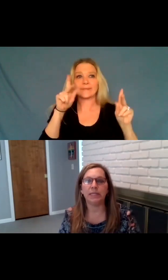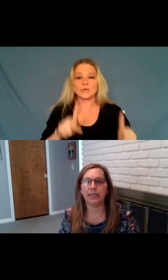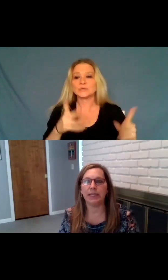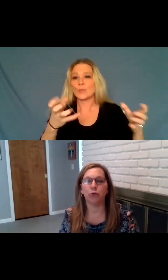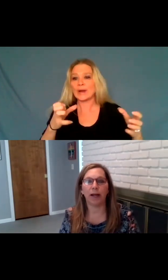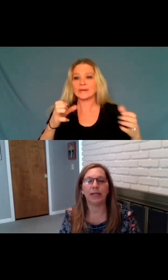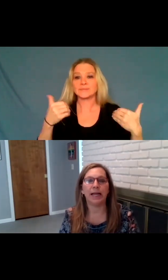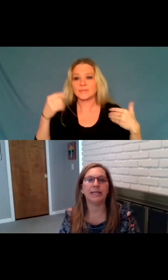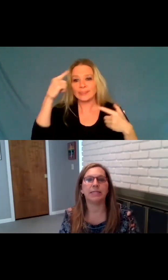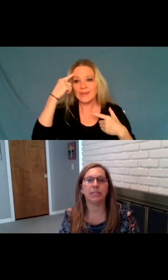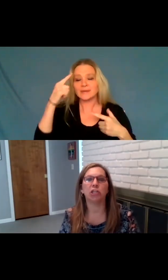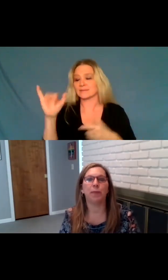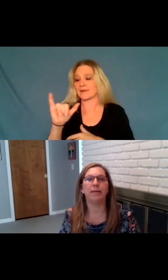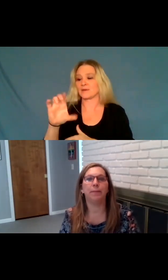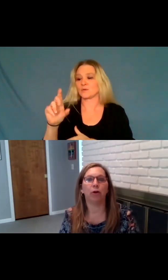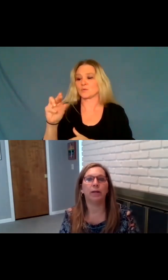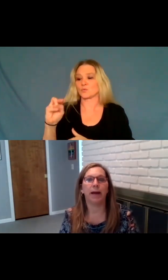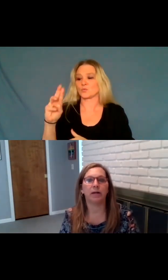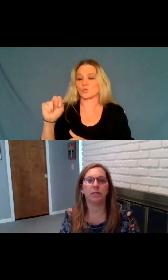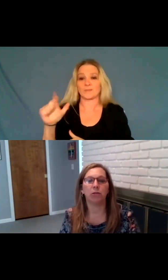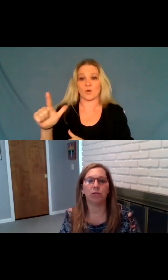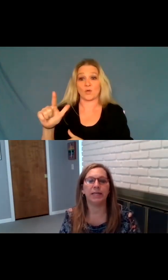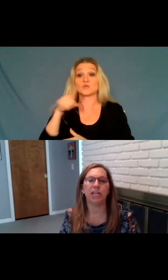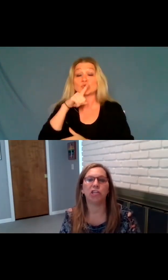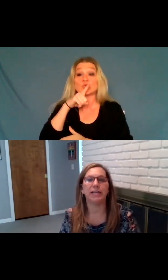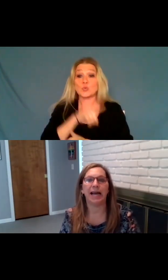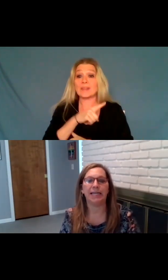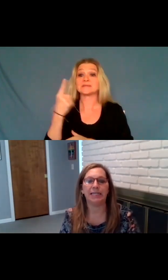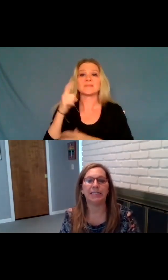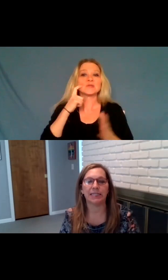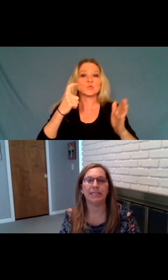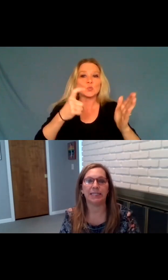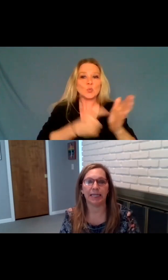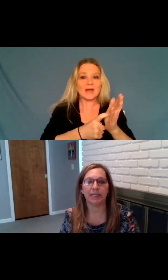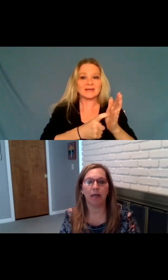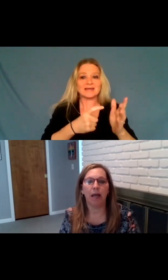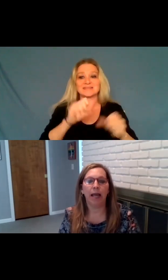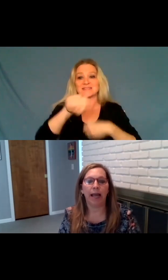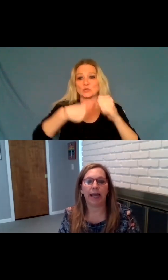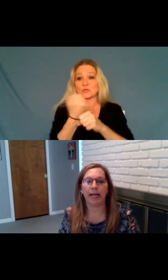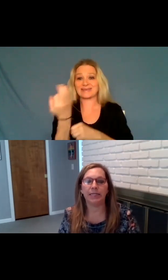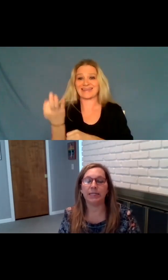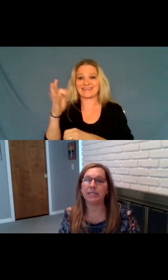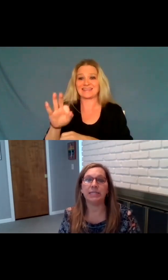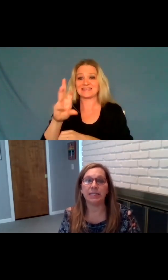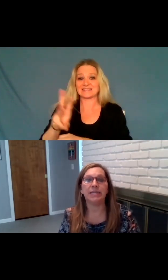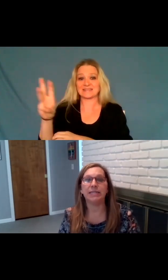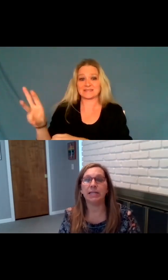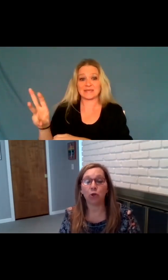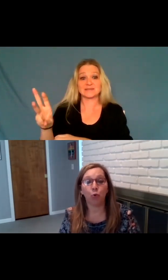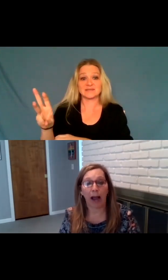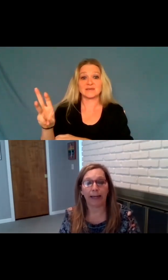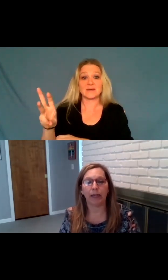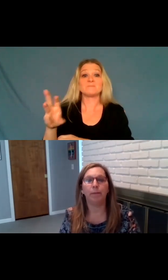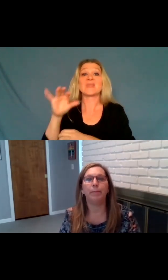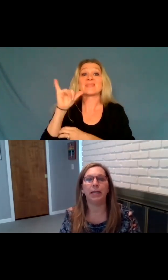truly a disease recognized as such by the American Medical Association in 1966. And this is a disease that